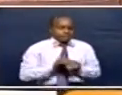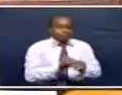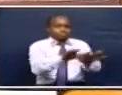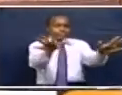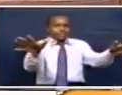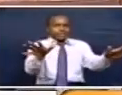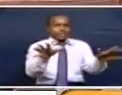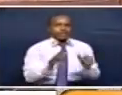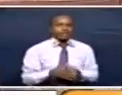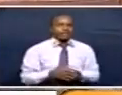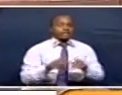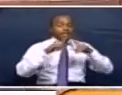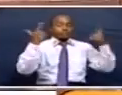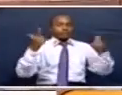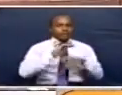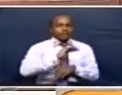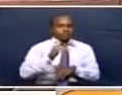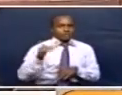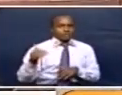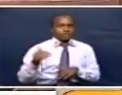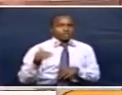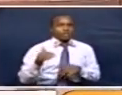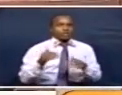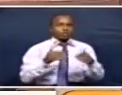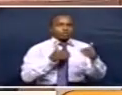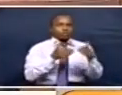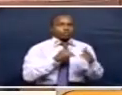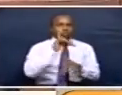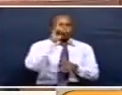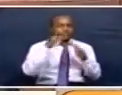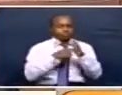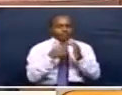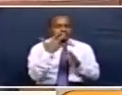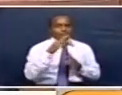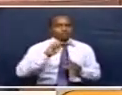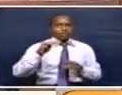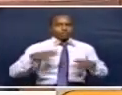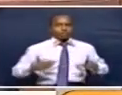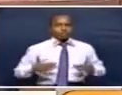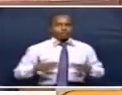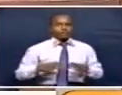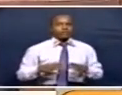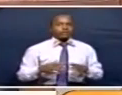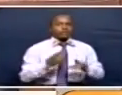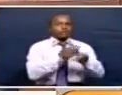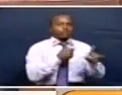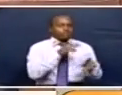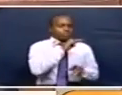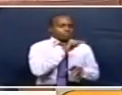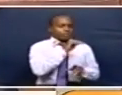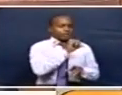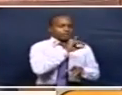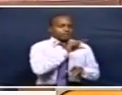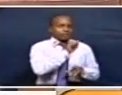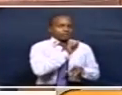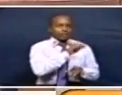You know what I mean? It's a big county with close to 1.3 million people. It's a large mass running from Masinga all the way